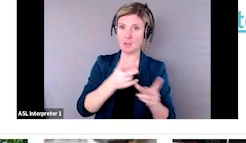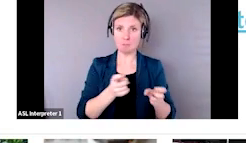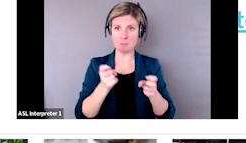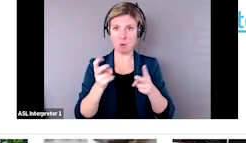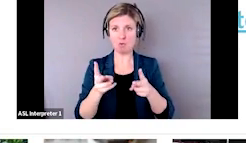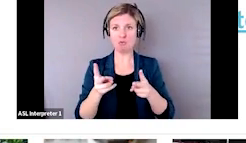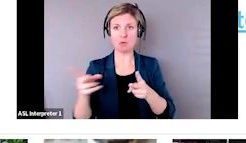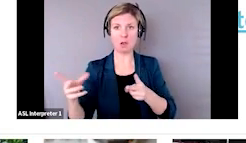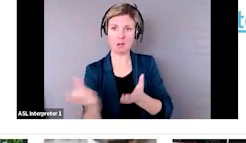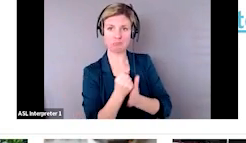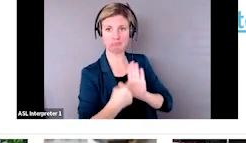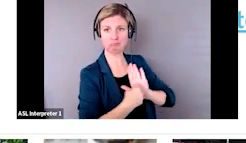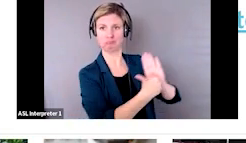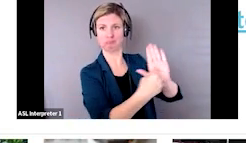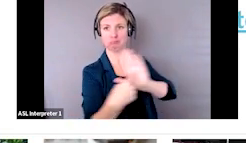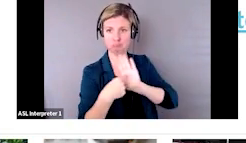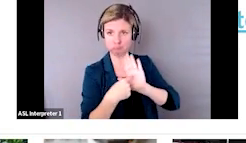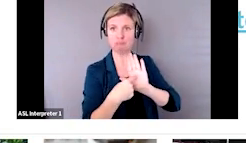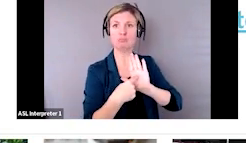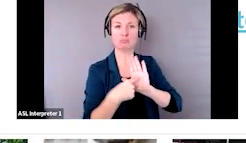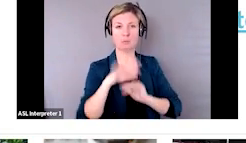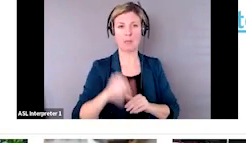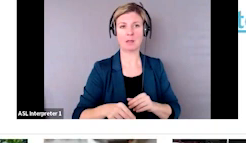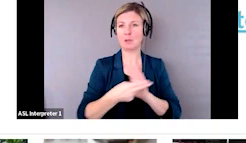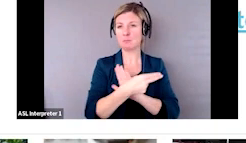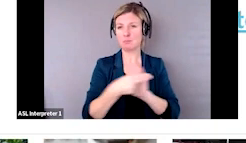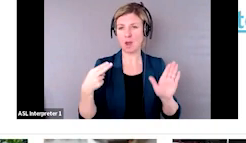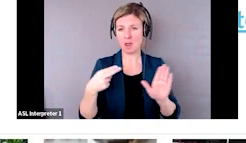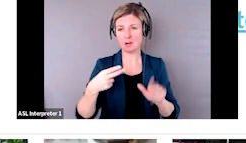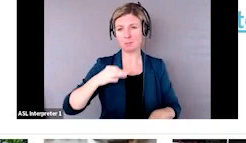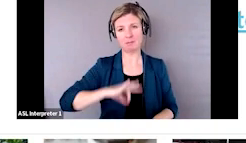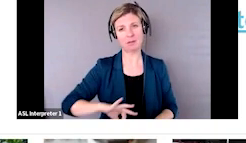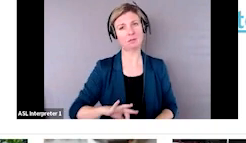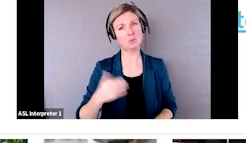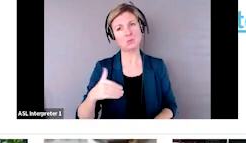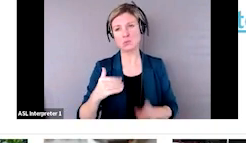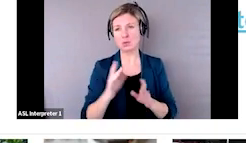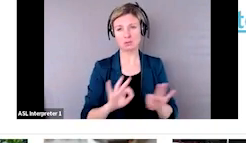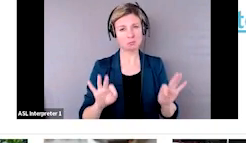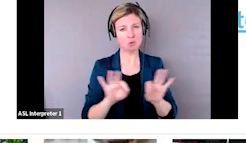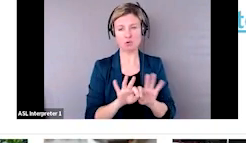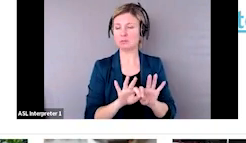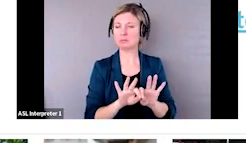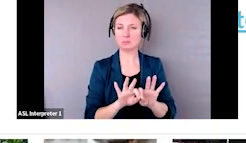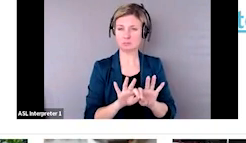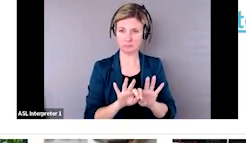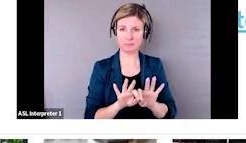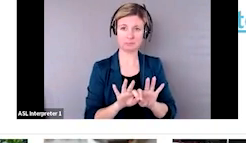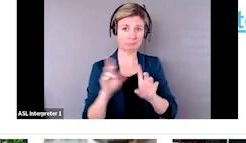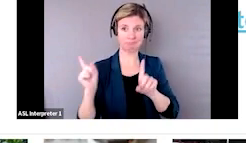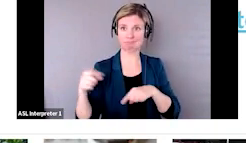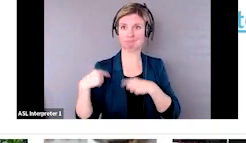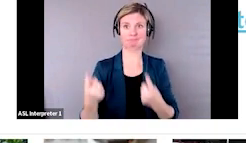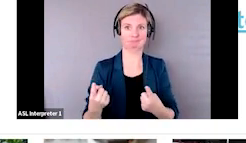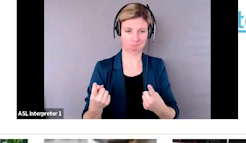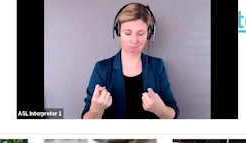the branded benefits is important, as important today as it was before. And with so much rich